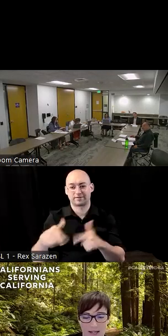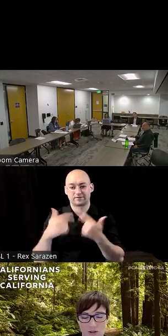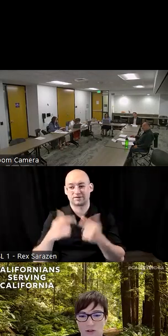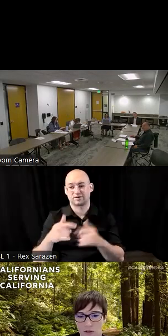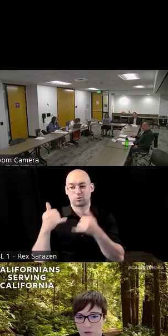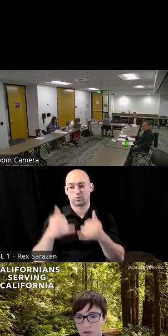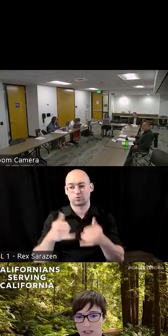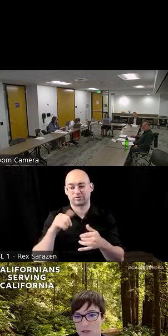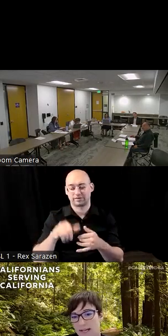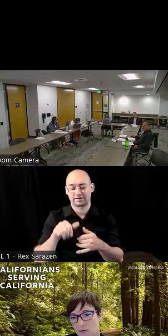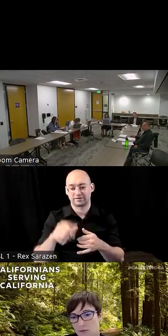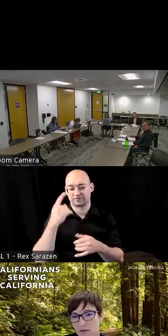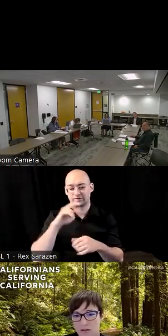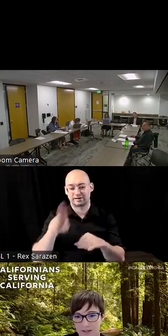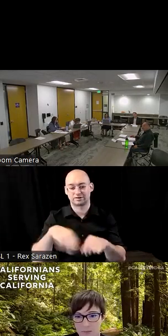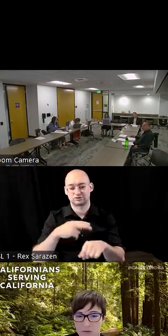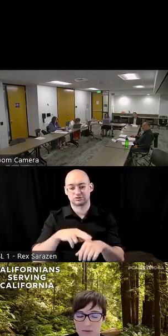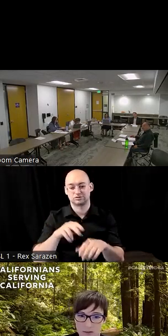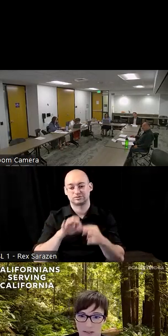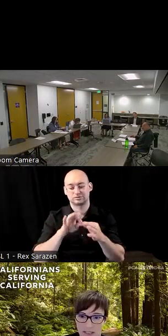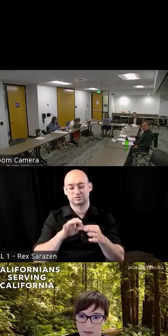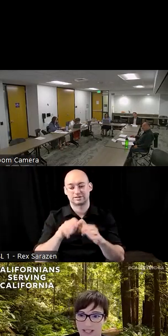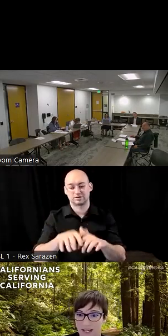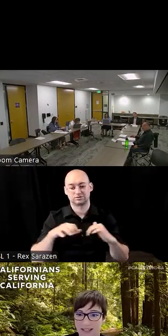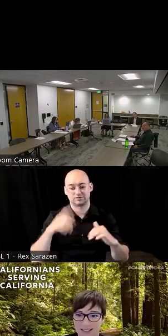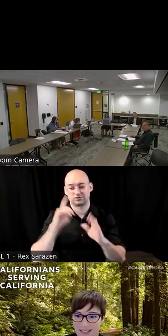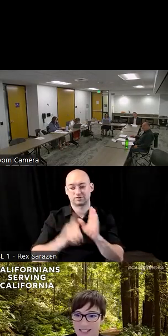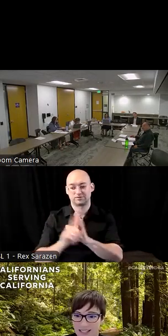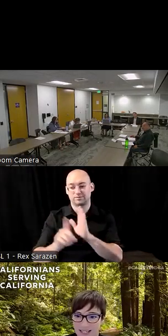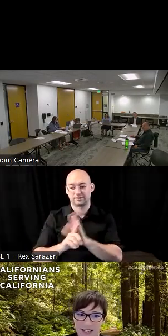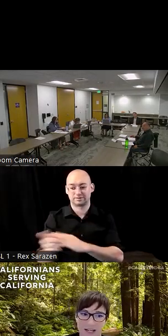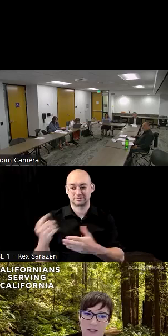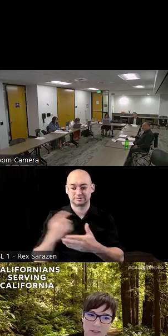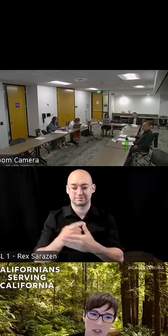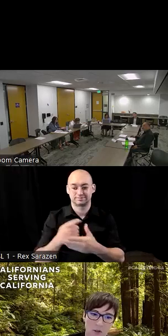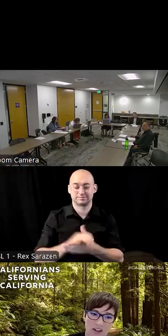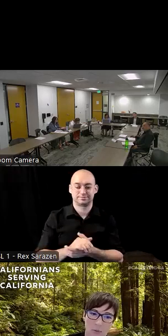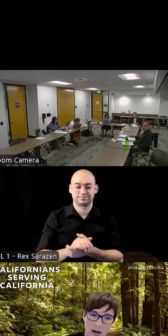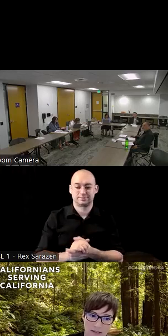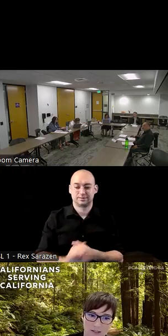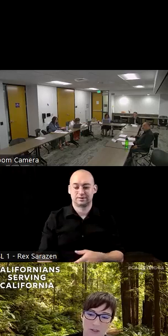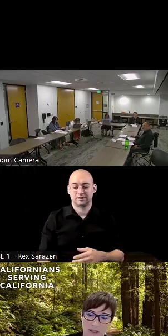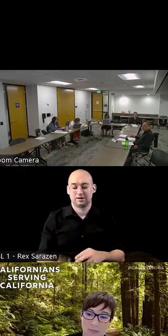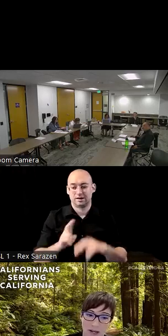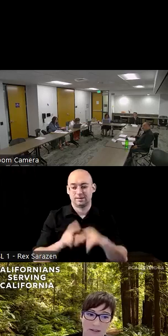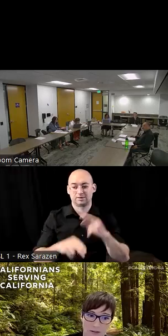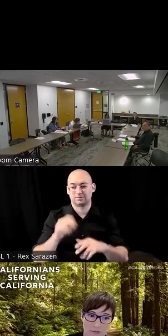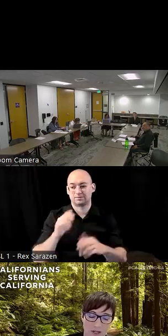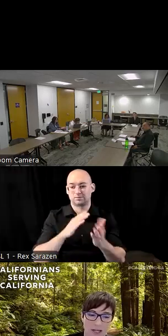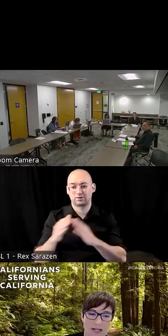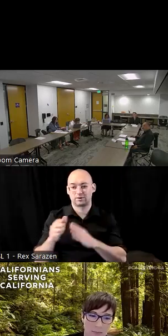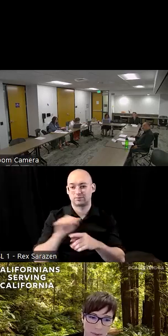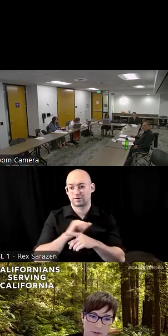to the National Association of Councils on Developmental Disabilities, or NACDD, to build a community of practice with the